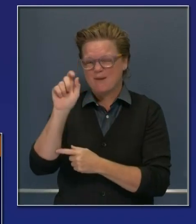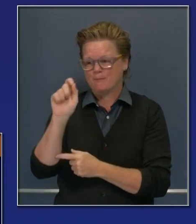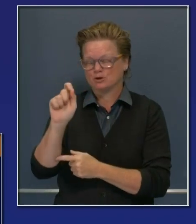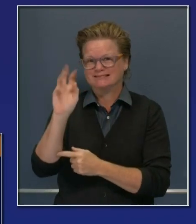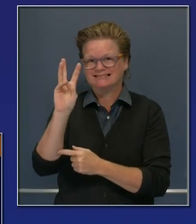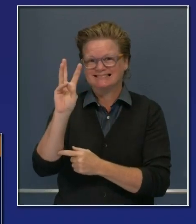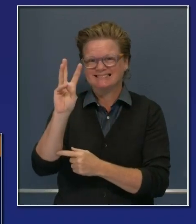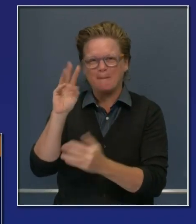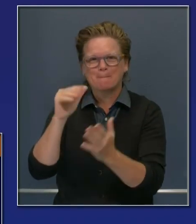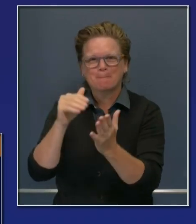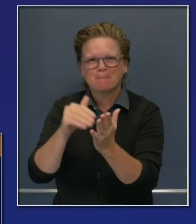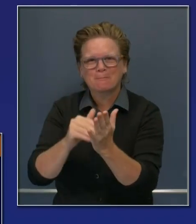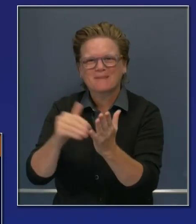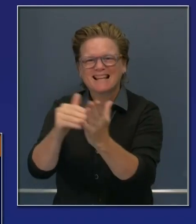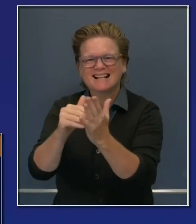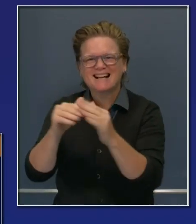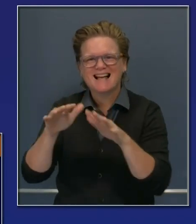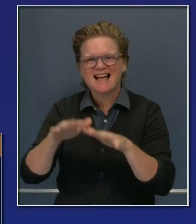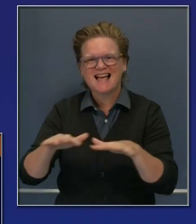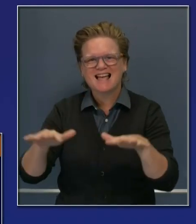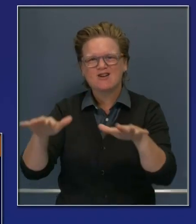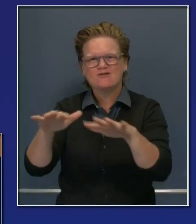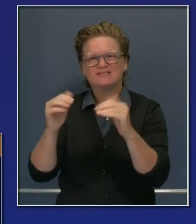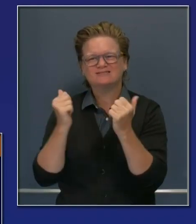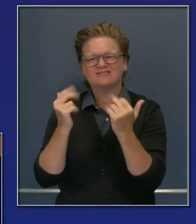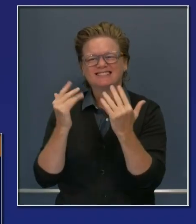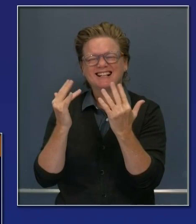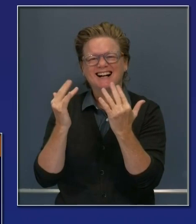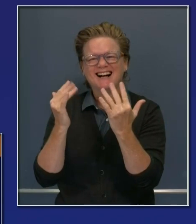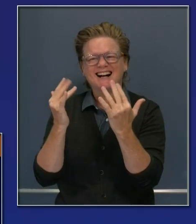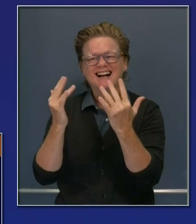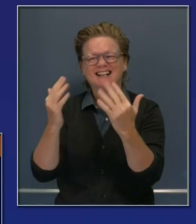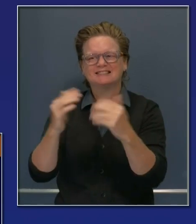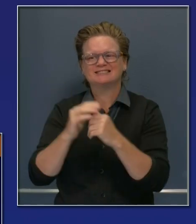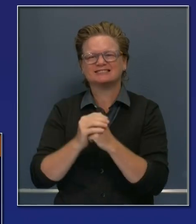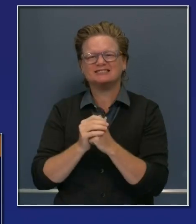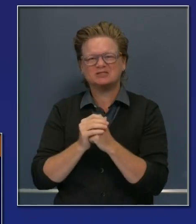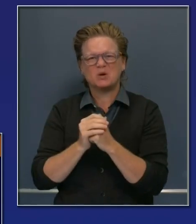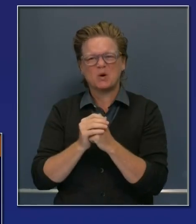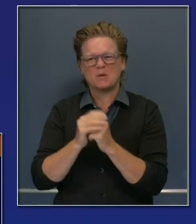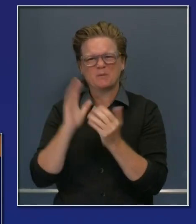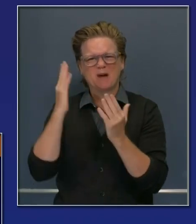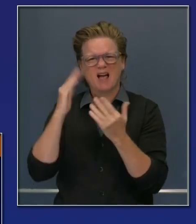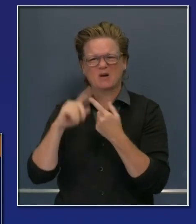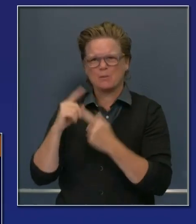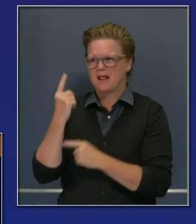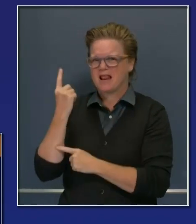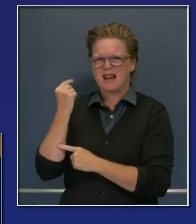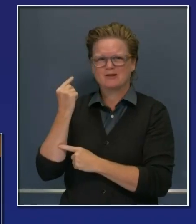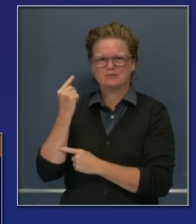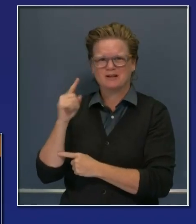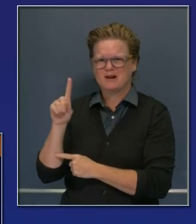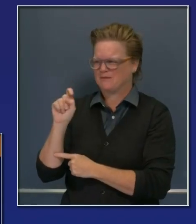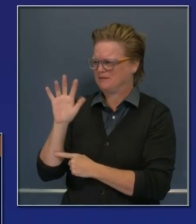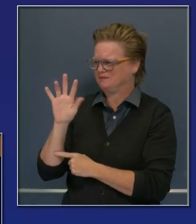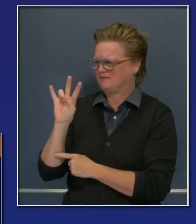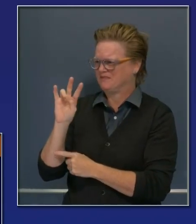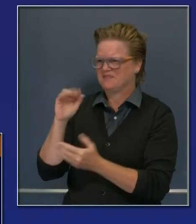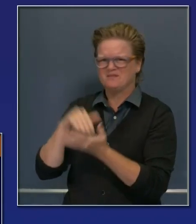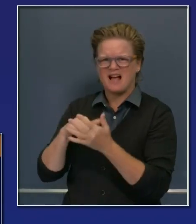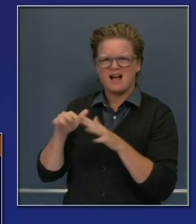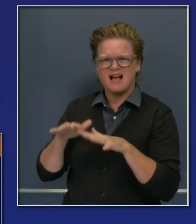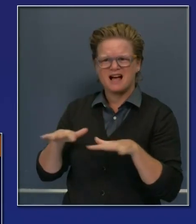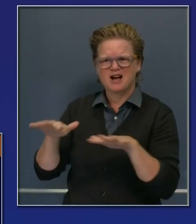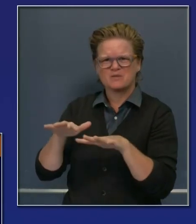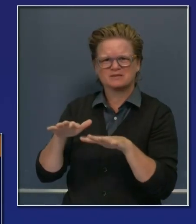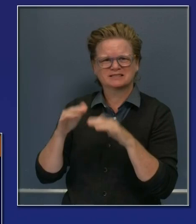acres now burned, 157,000 acres this time last year, 3.6 million acres year